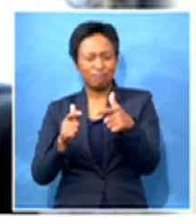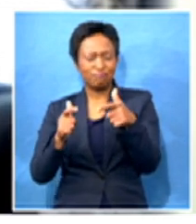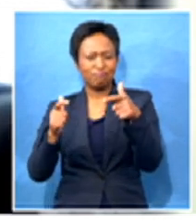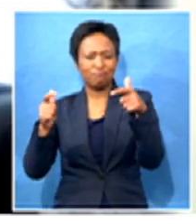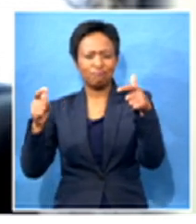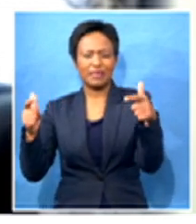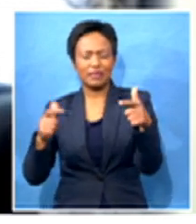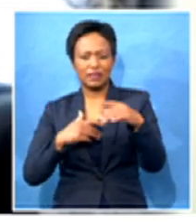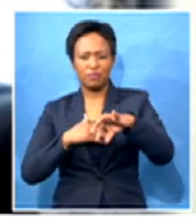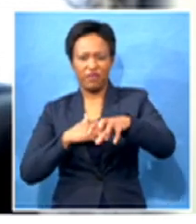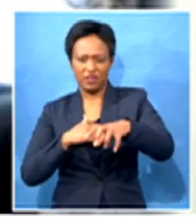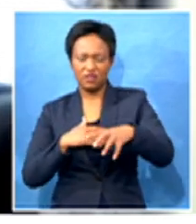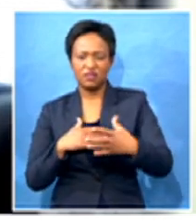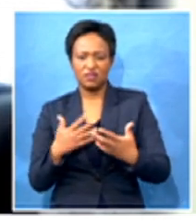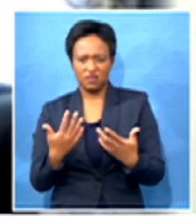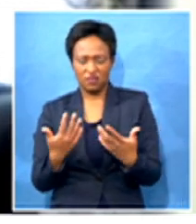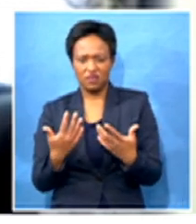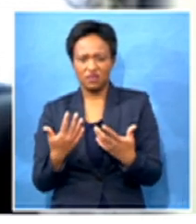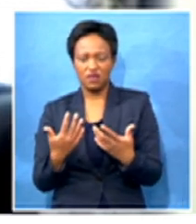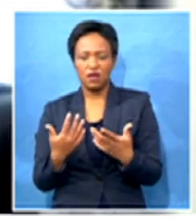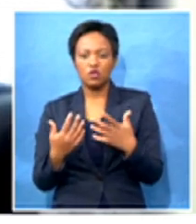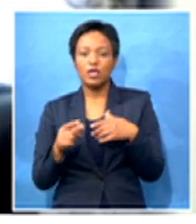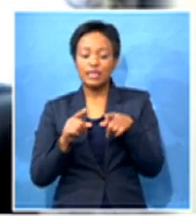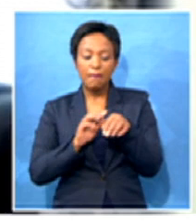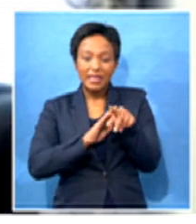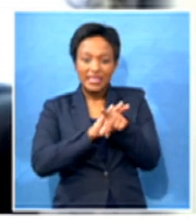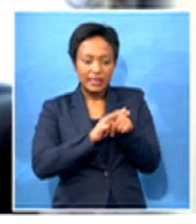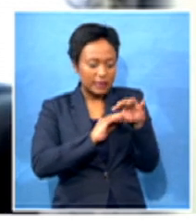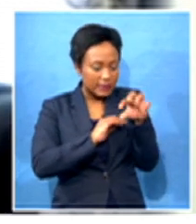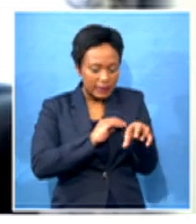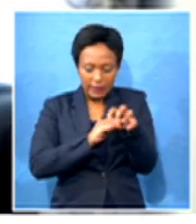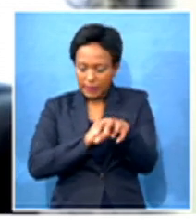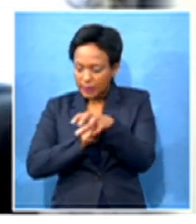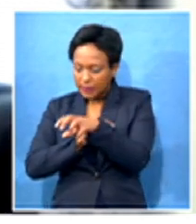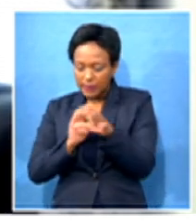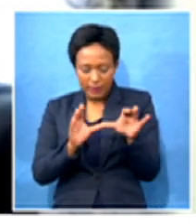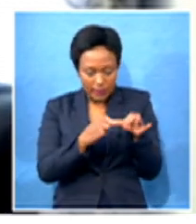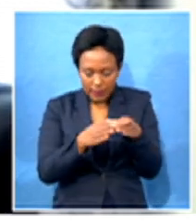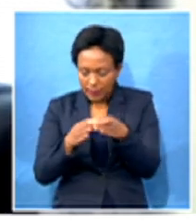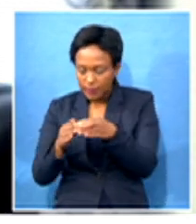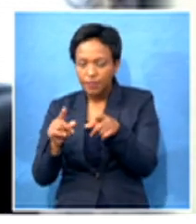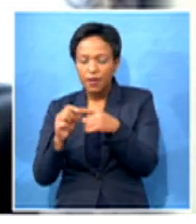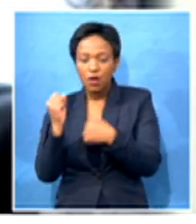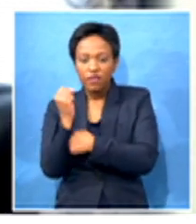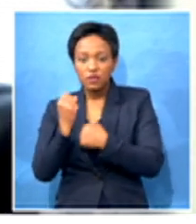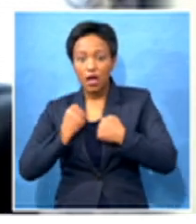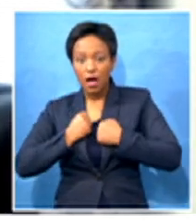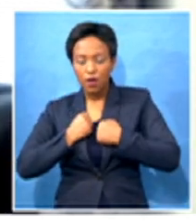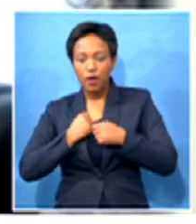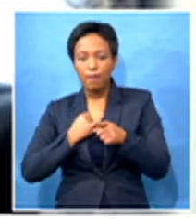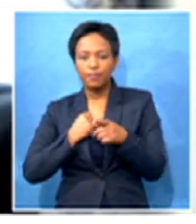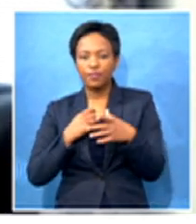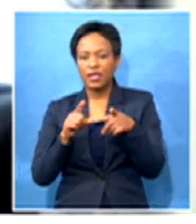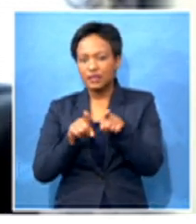province of Natal, and we have our districts and our offices. All our offices and all